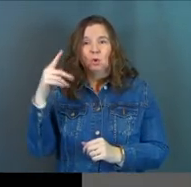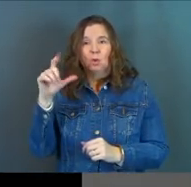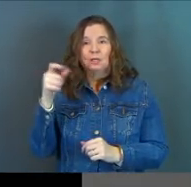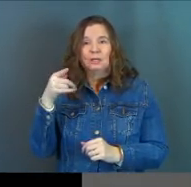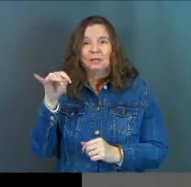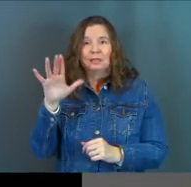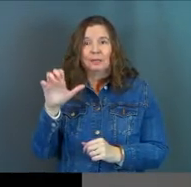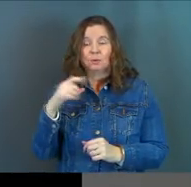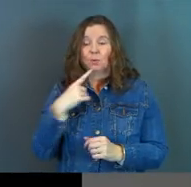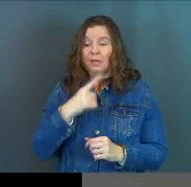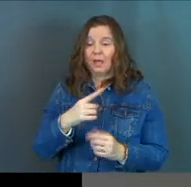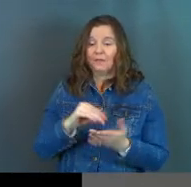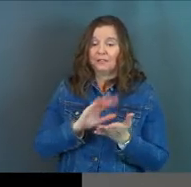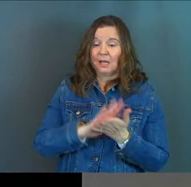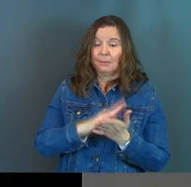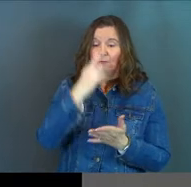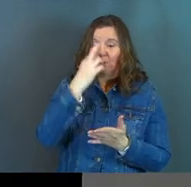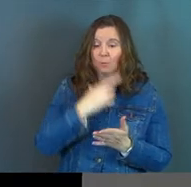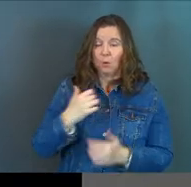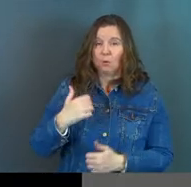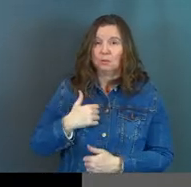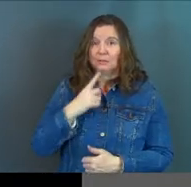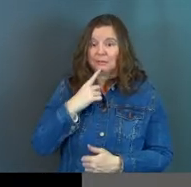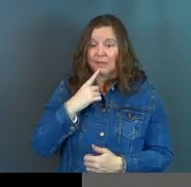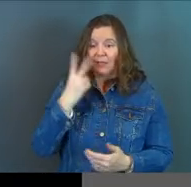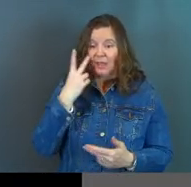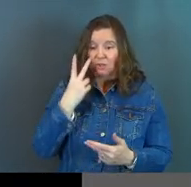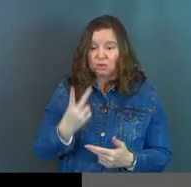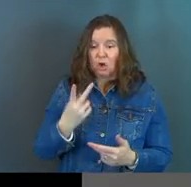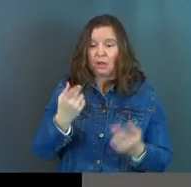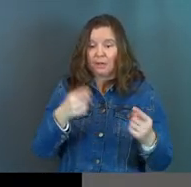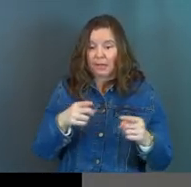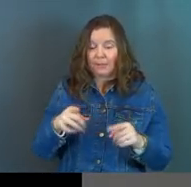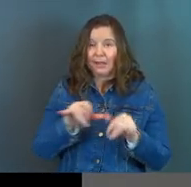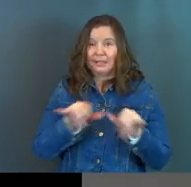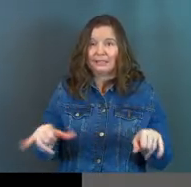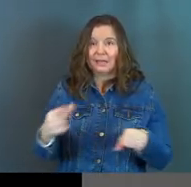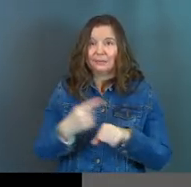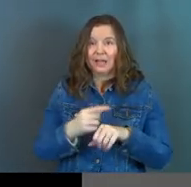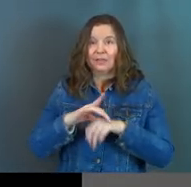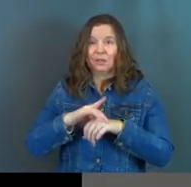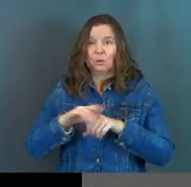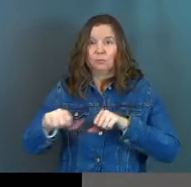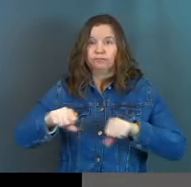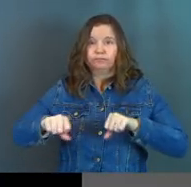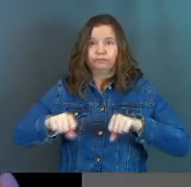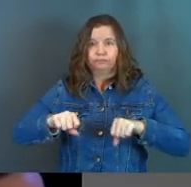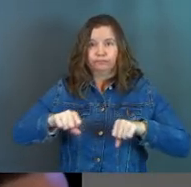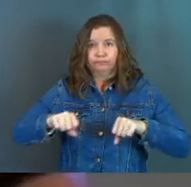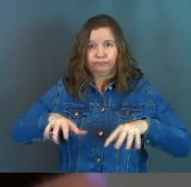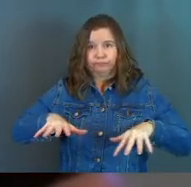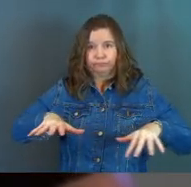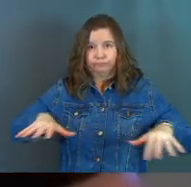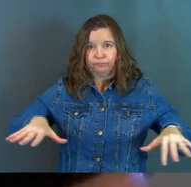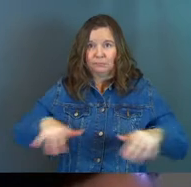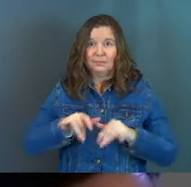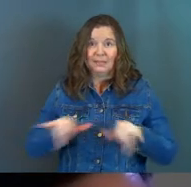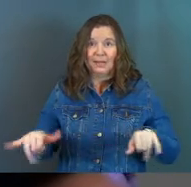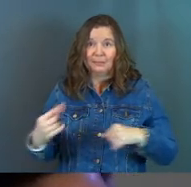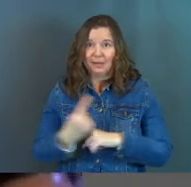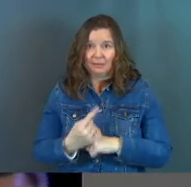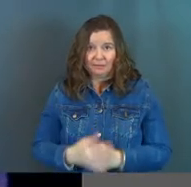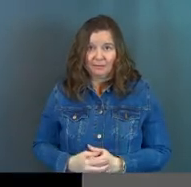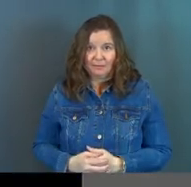that actually say they saw that solar eclipse take place on the same day in which there was an earthquake.